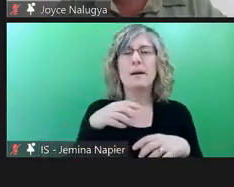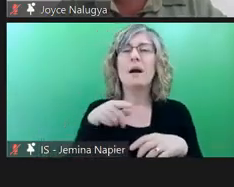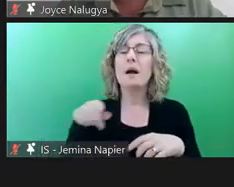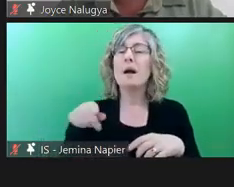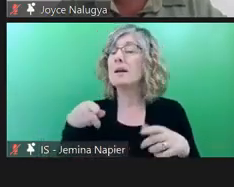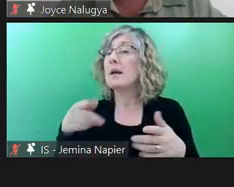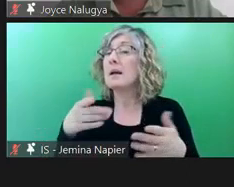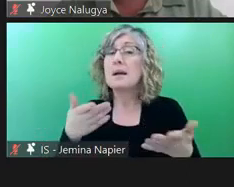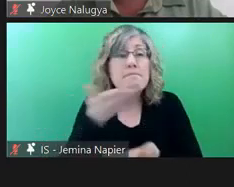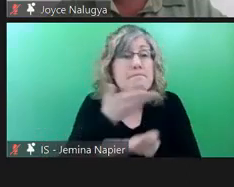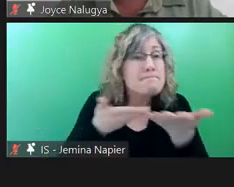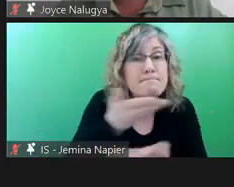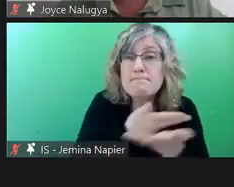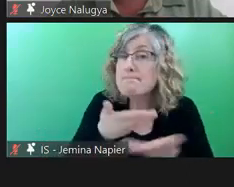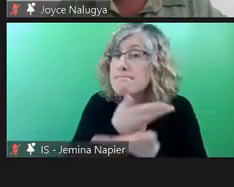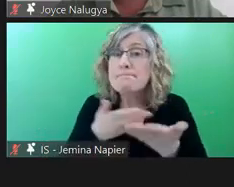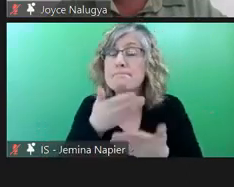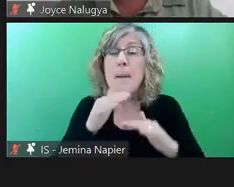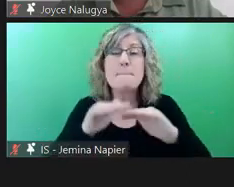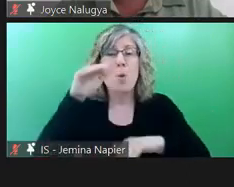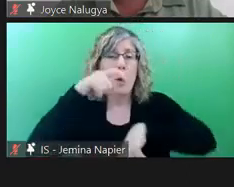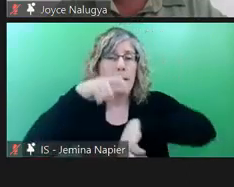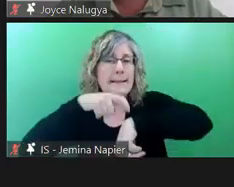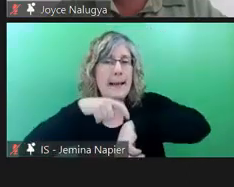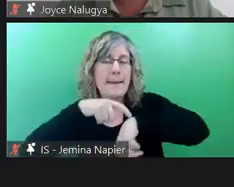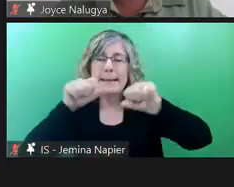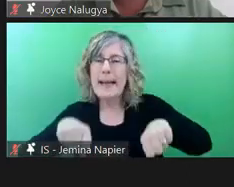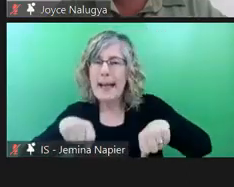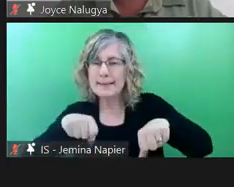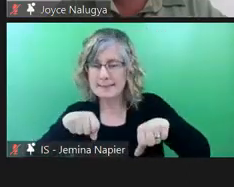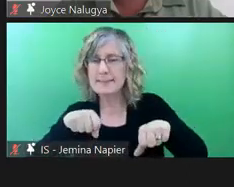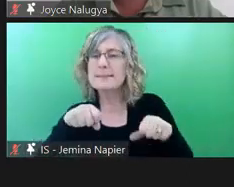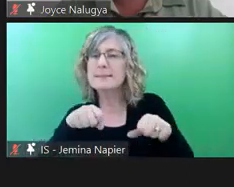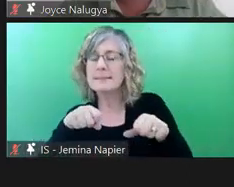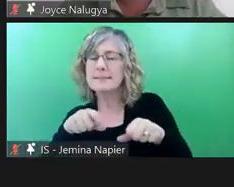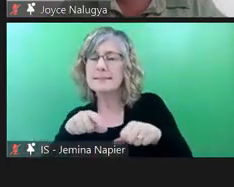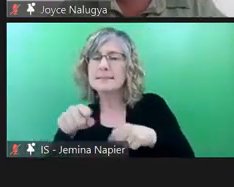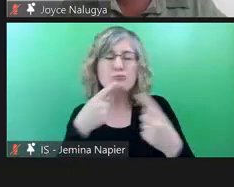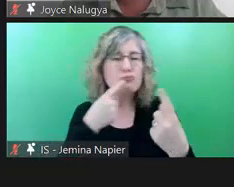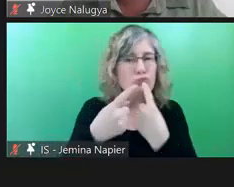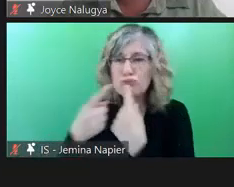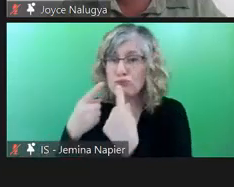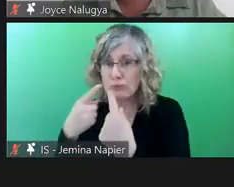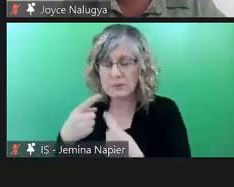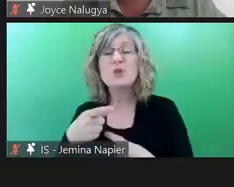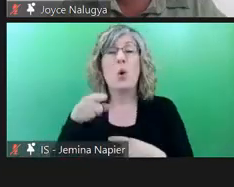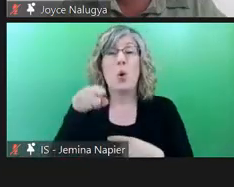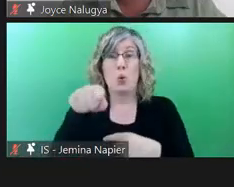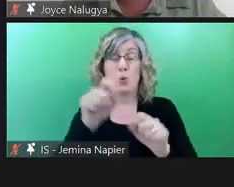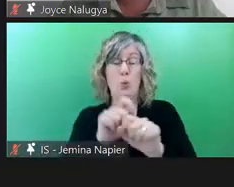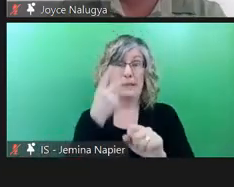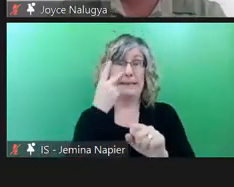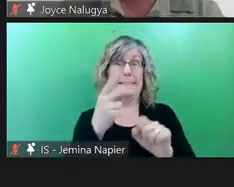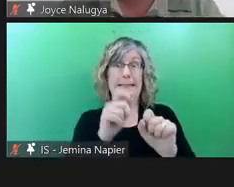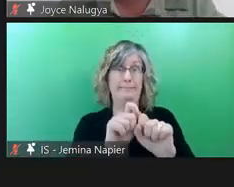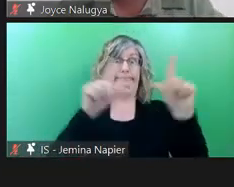the groups. You'll see a notification on your screen in a minute asking you to click join, and you'll move into a